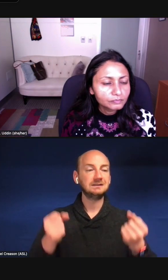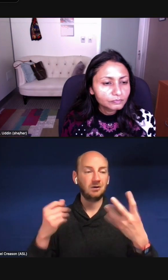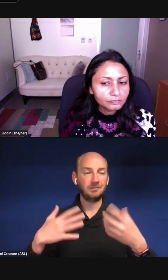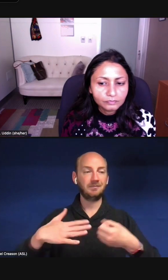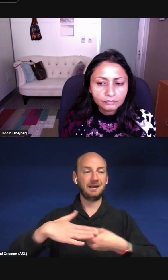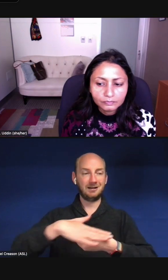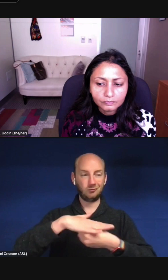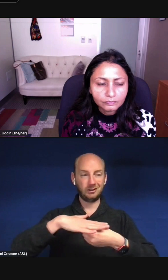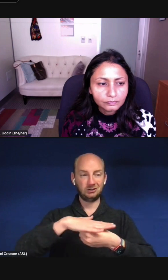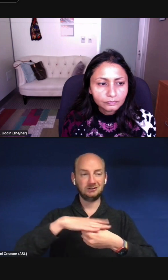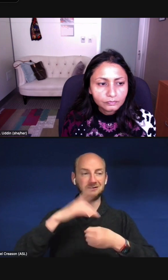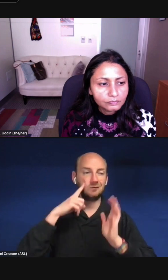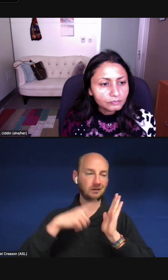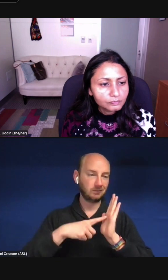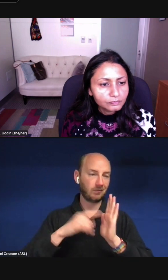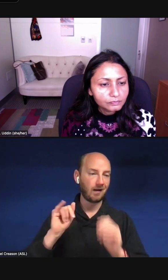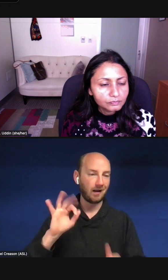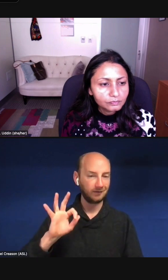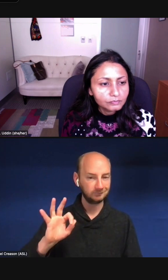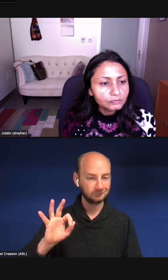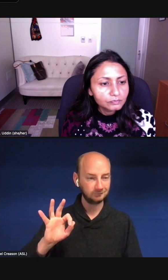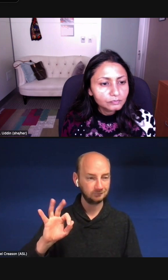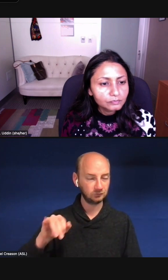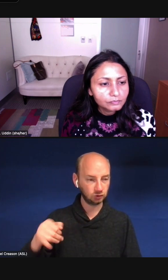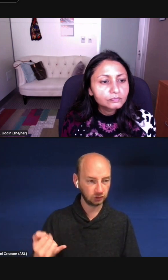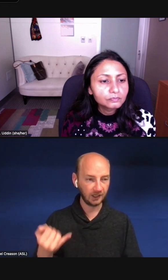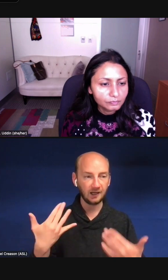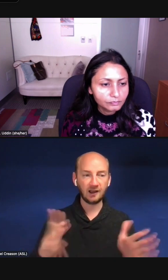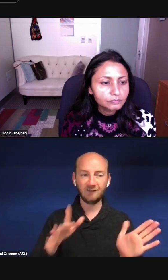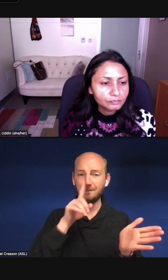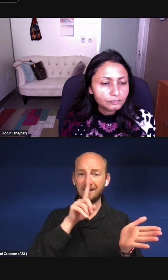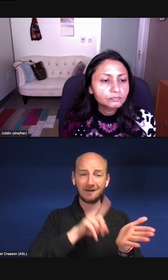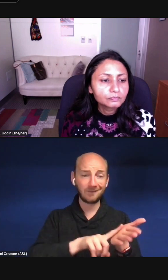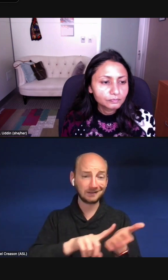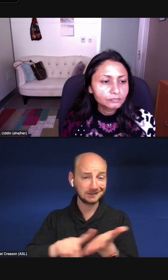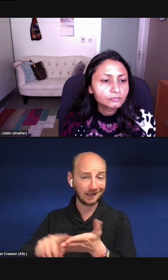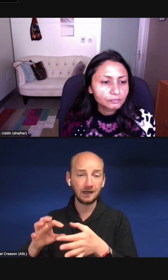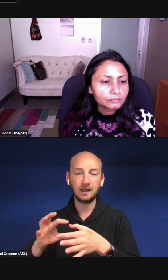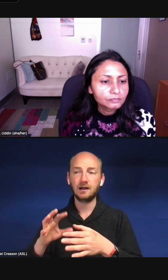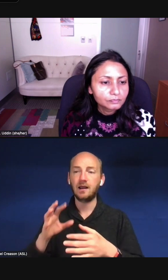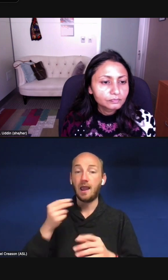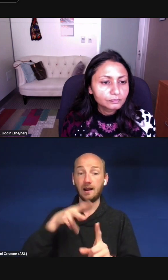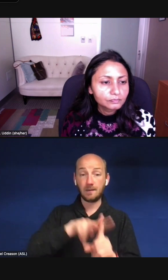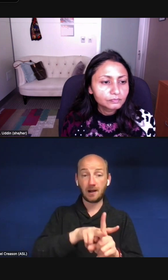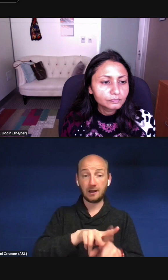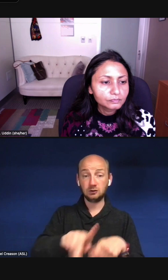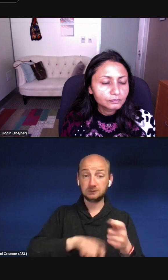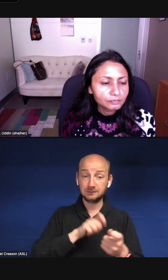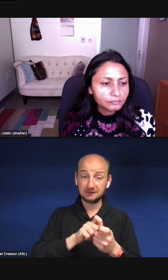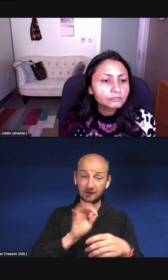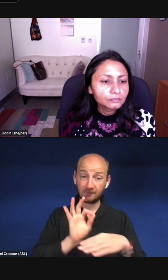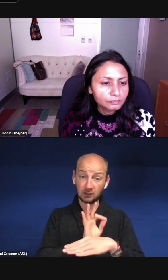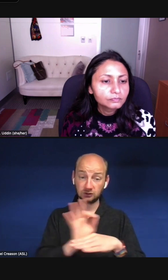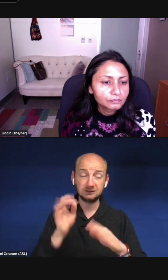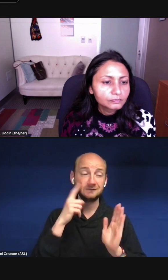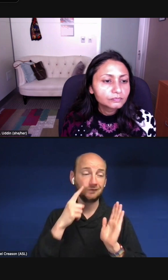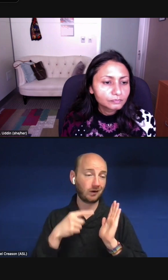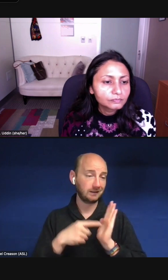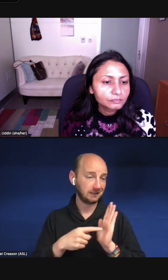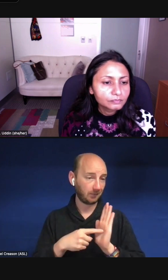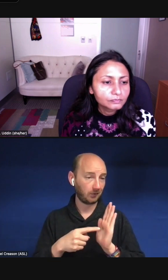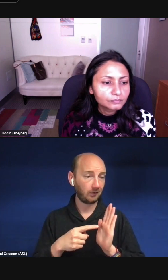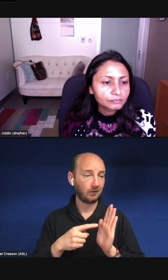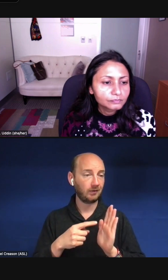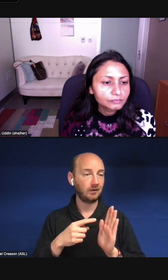the IFJ, have been investigated and kind of related to certain functions, like implementation of a task set in the case of the IFJ, which